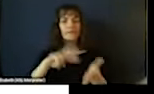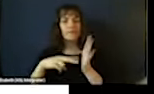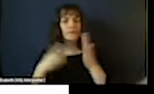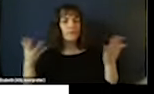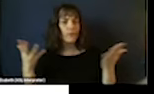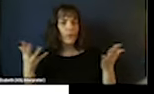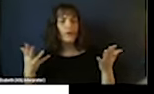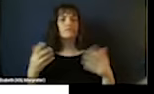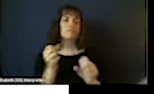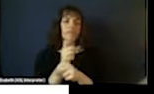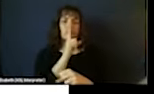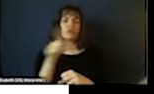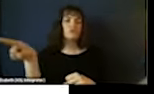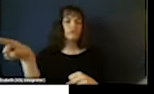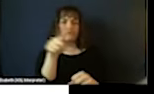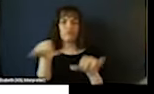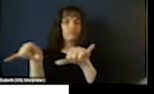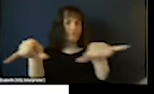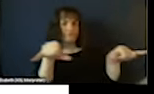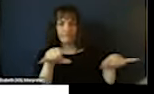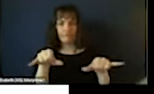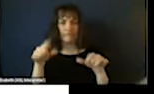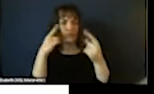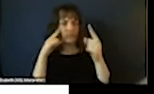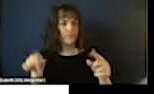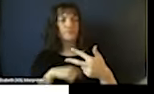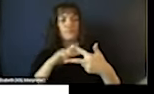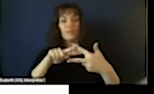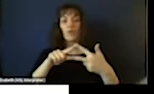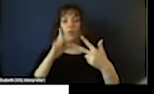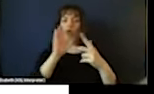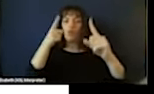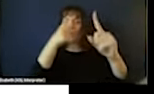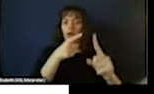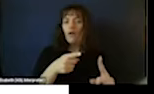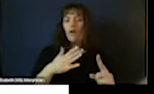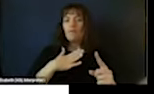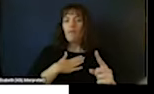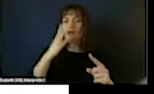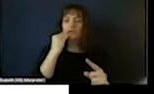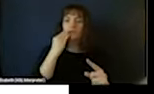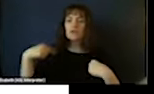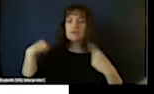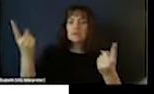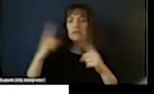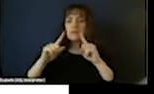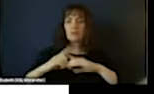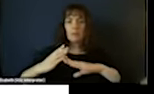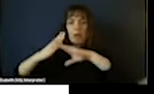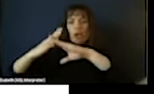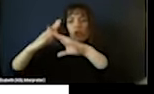Then I'm going to highlight some of my own experiences of barriers that I have faced. And then I'm going to more broadly introduce